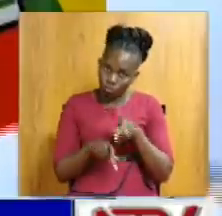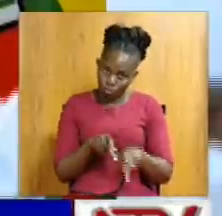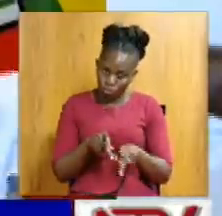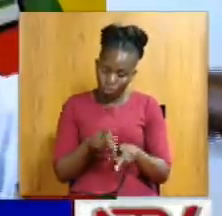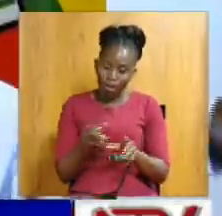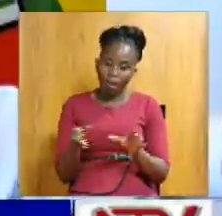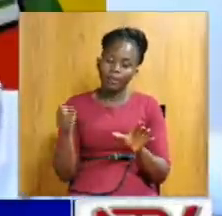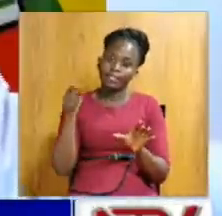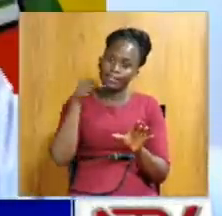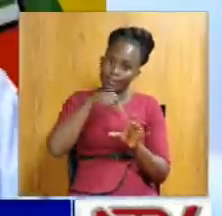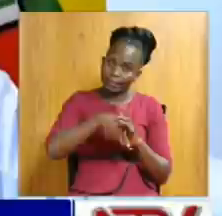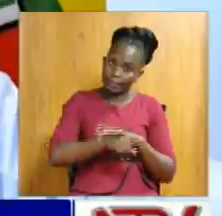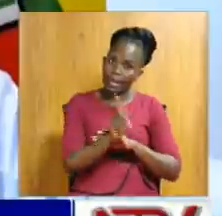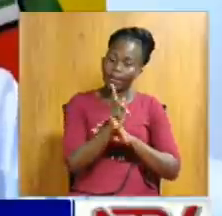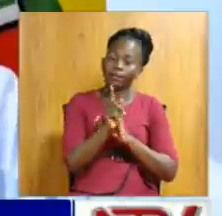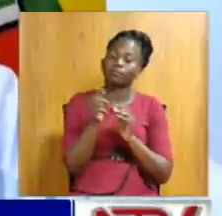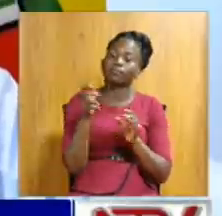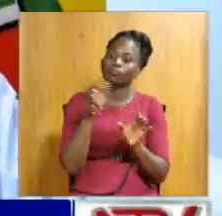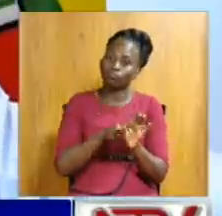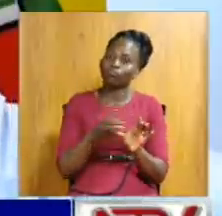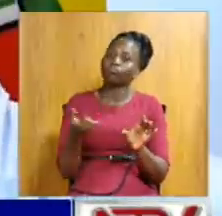bamaladde okugemebwa